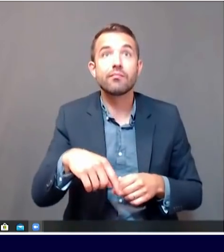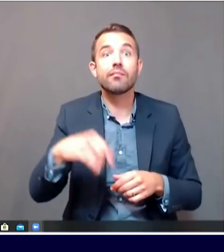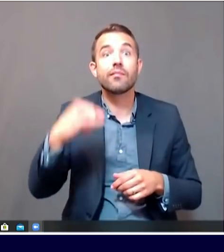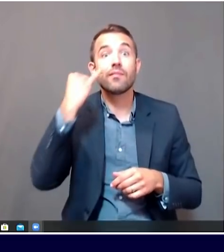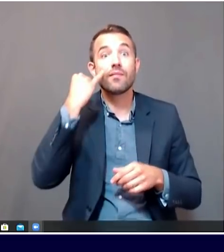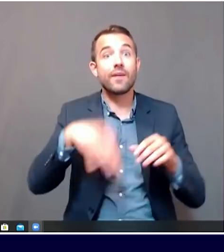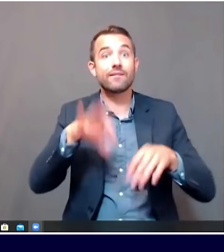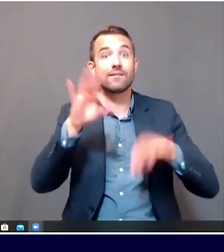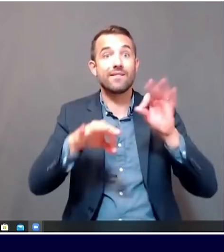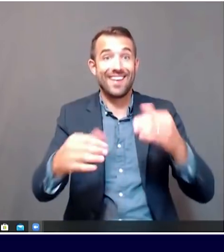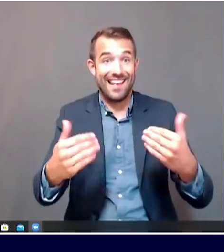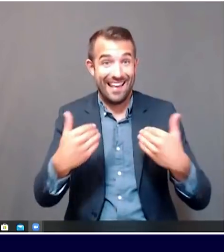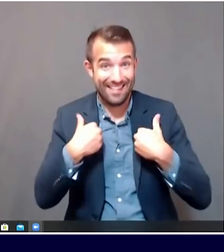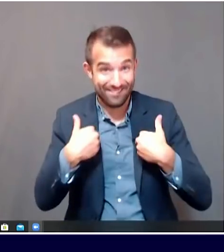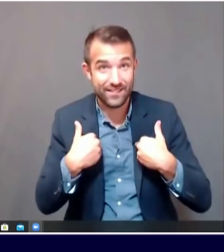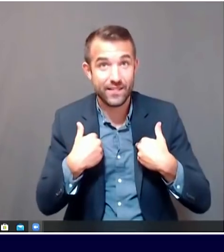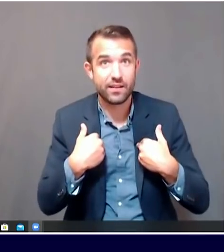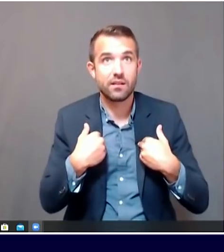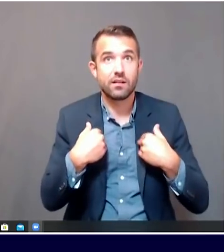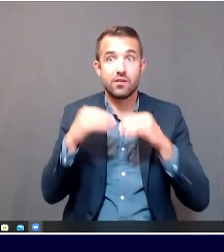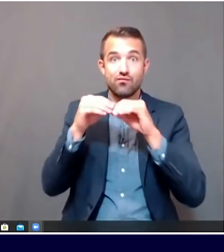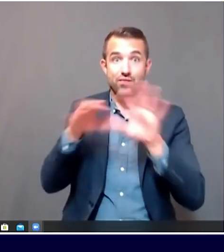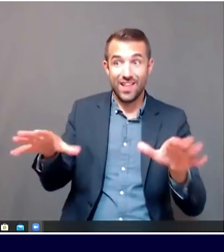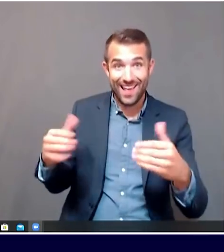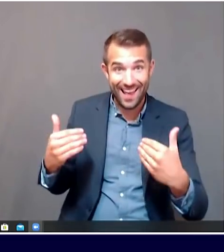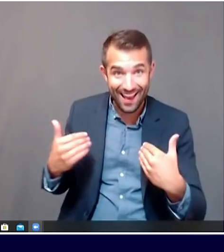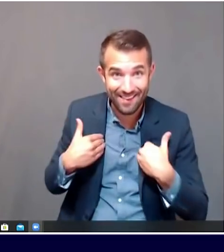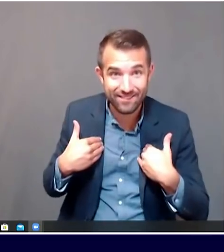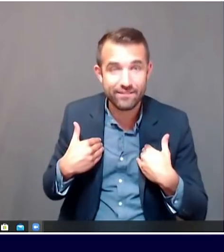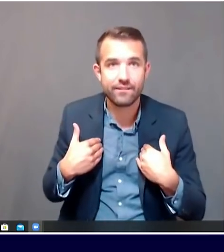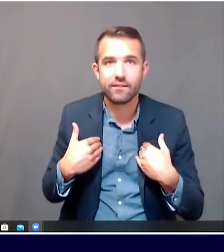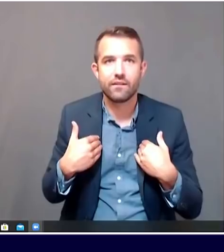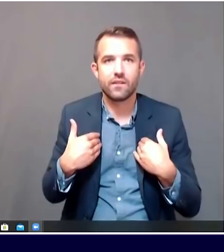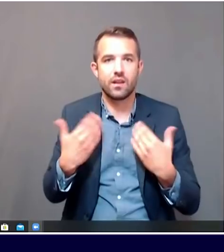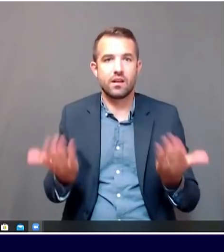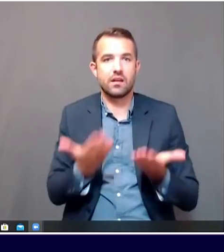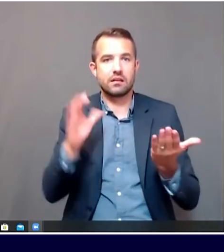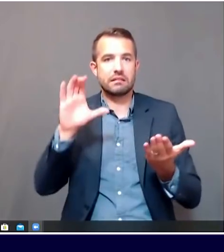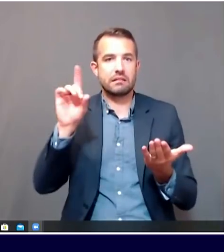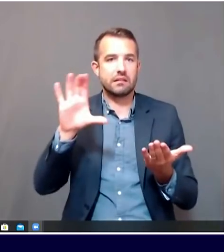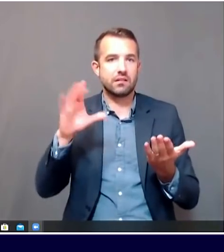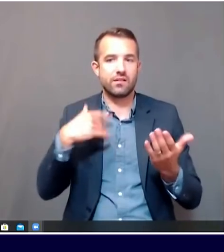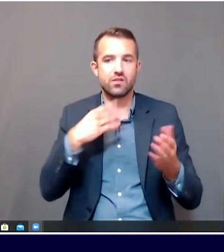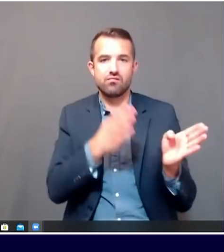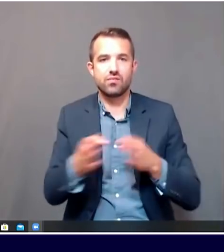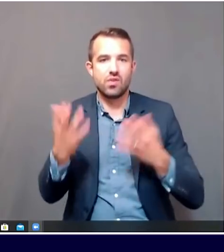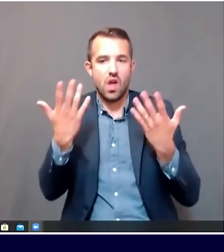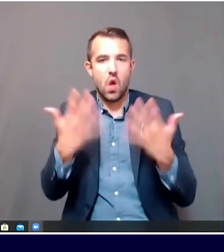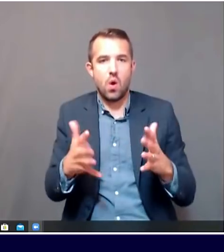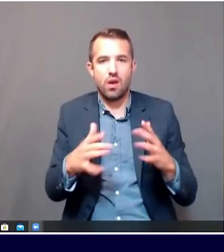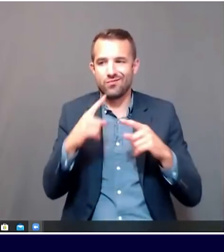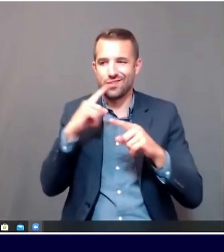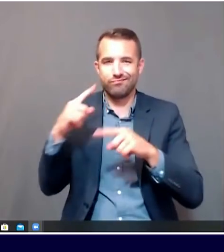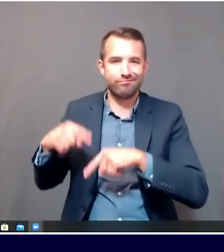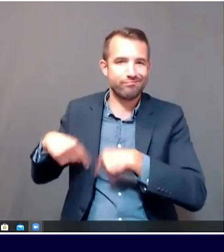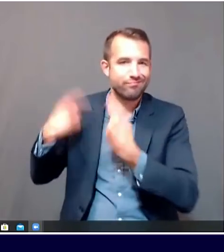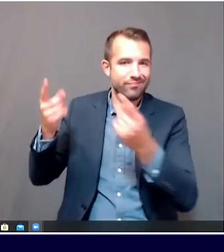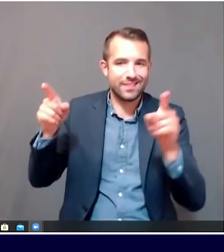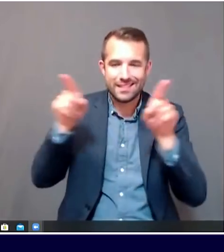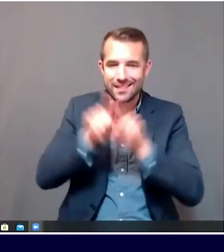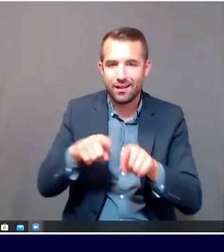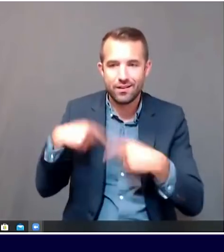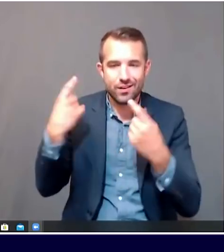outbreak at any of these facilities, Maine CDC has a plan and has been working that plan to assist facilities in